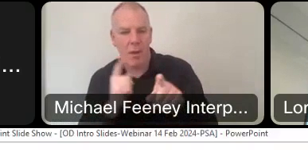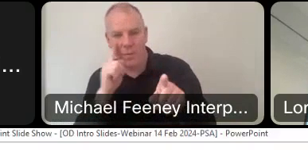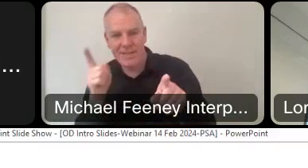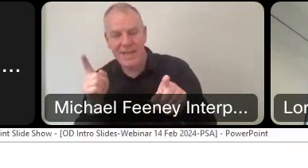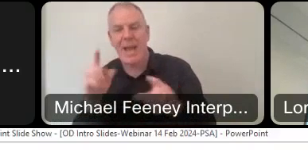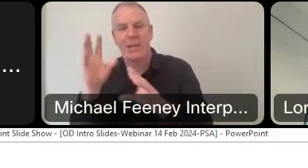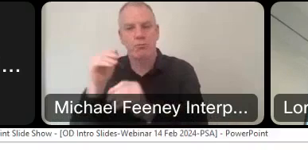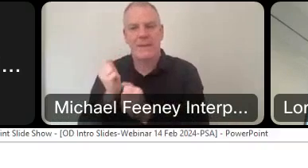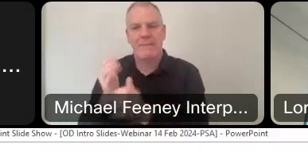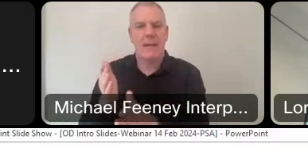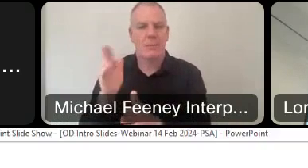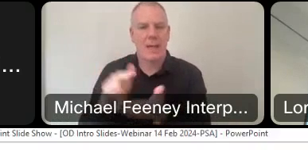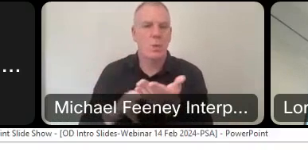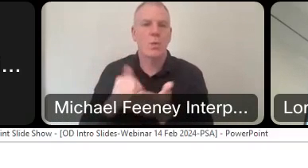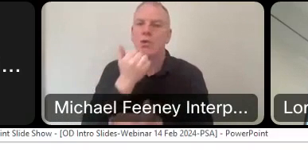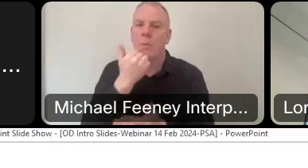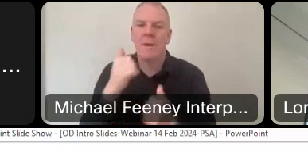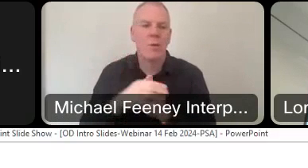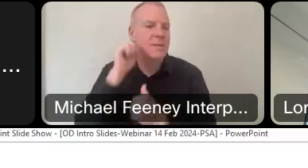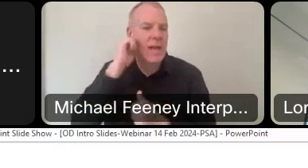it'll be in the chat there for you as well.